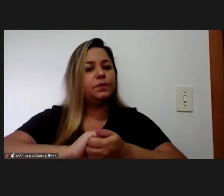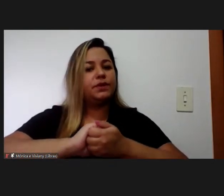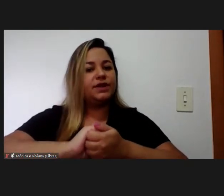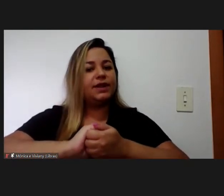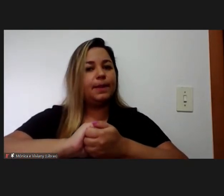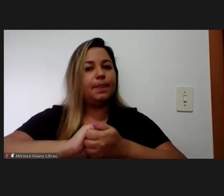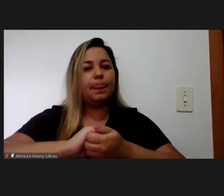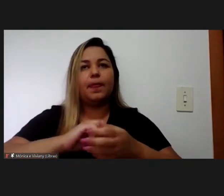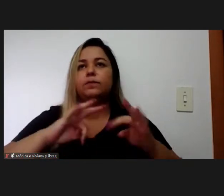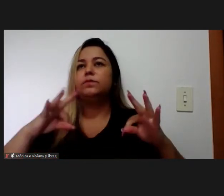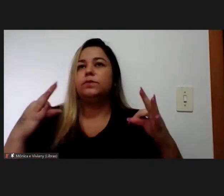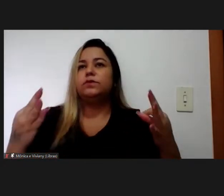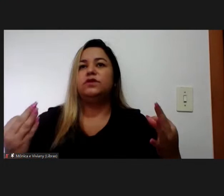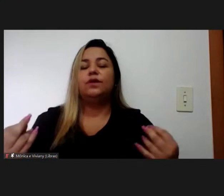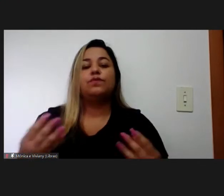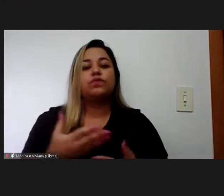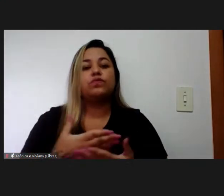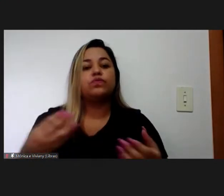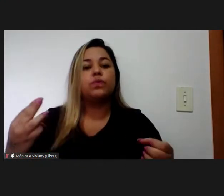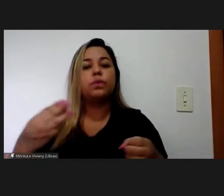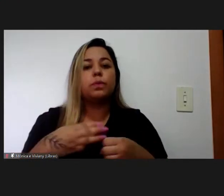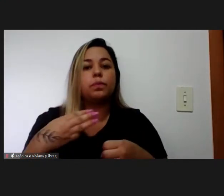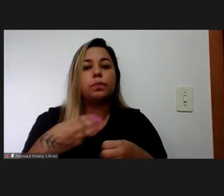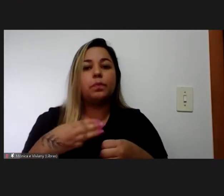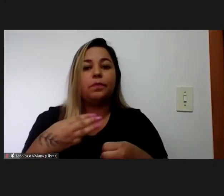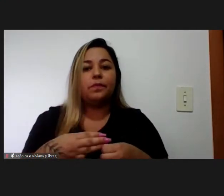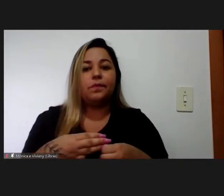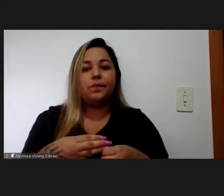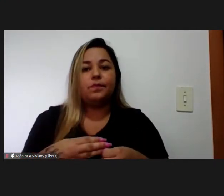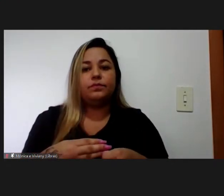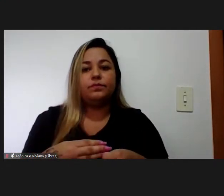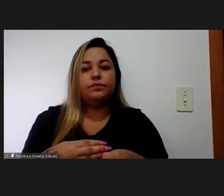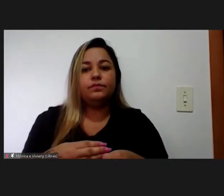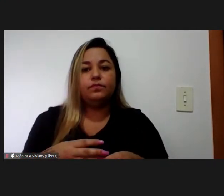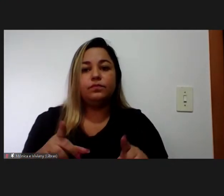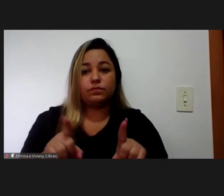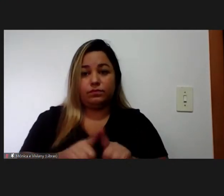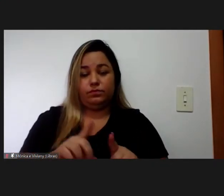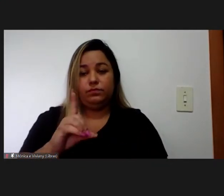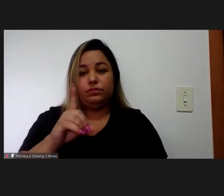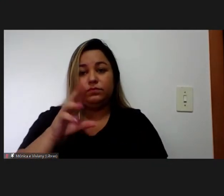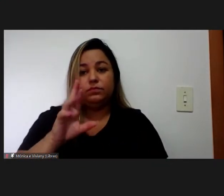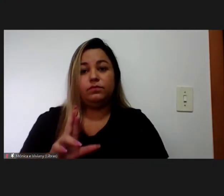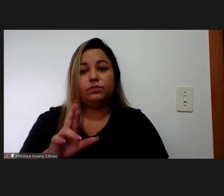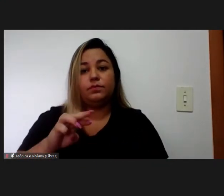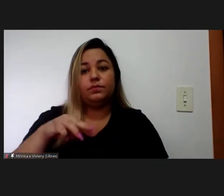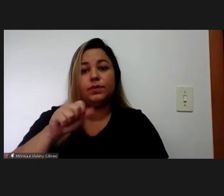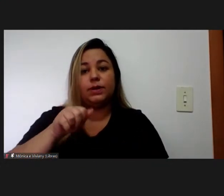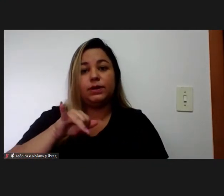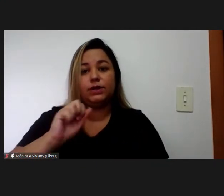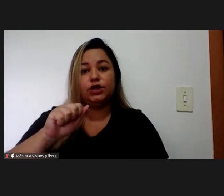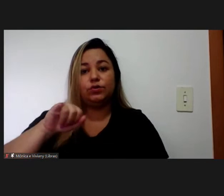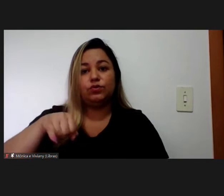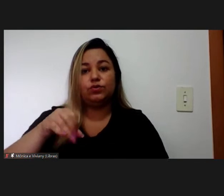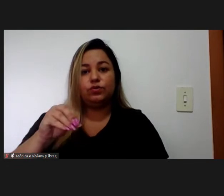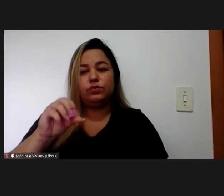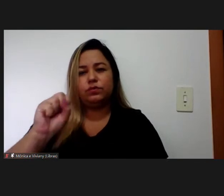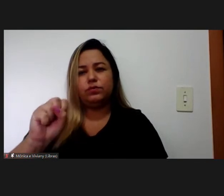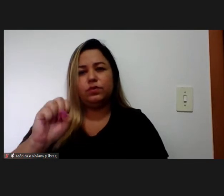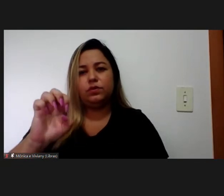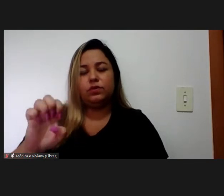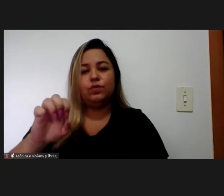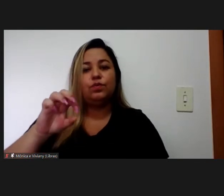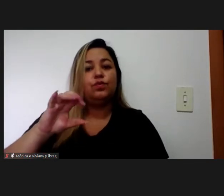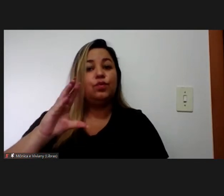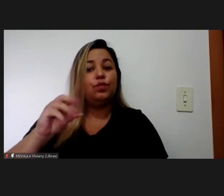CONASEMS. I'm going to salute you all. And also Dr. Maria Jose from